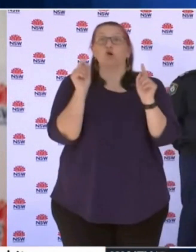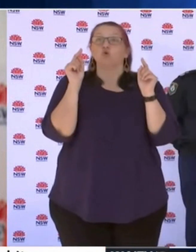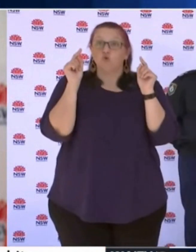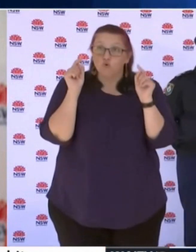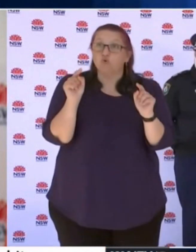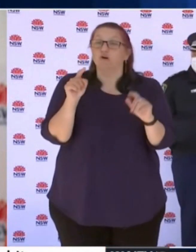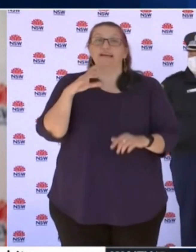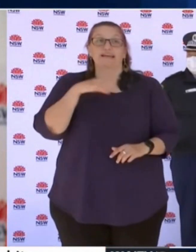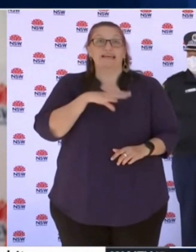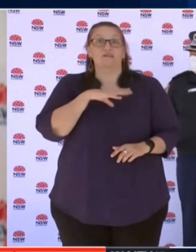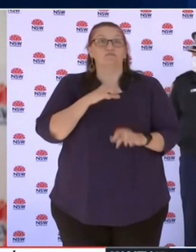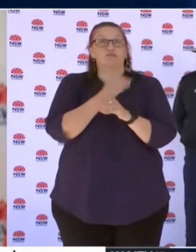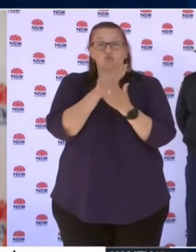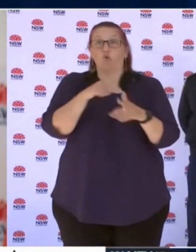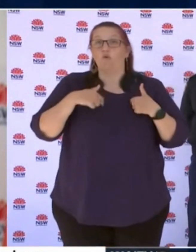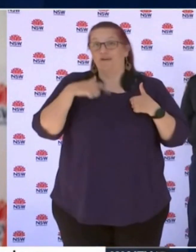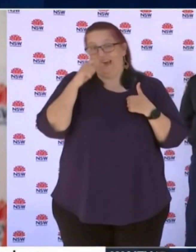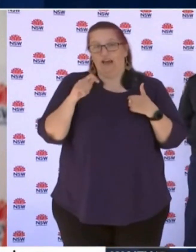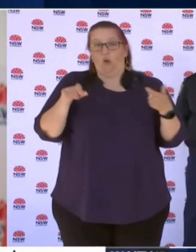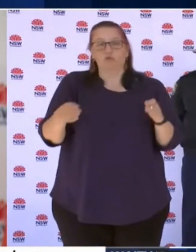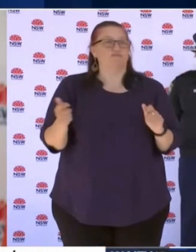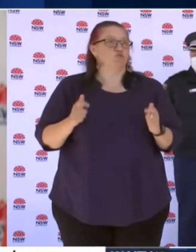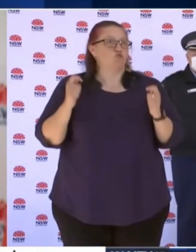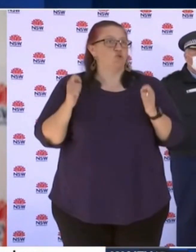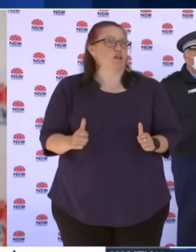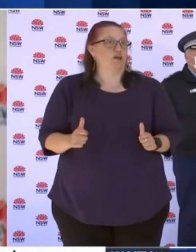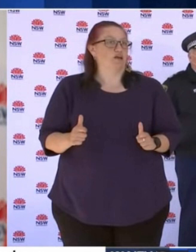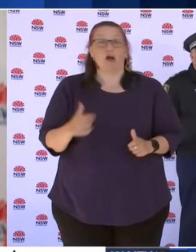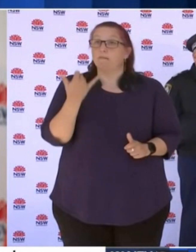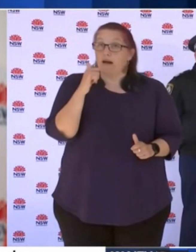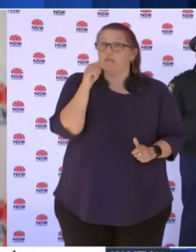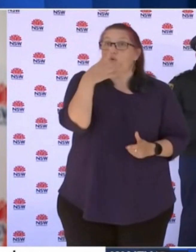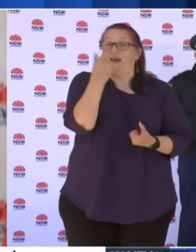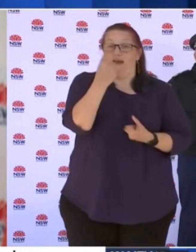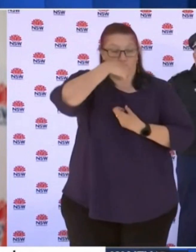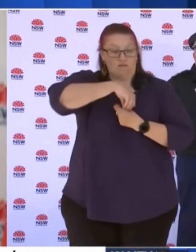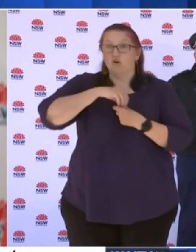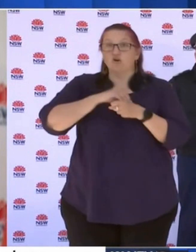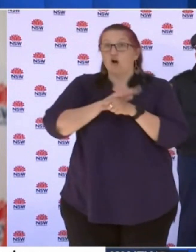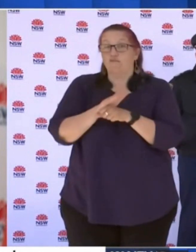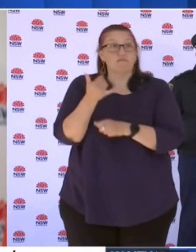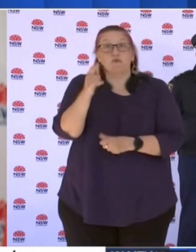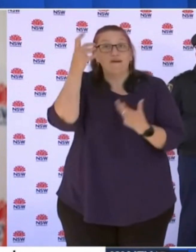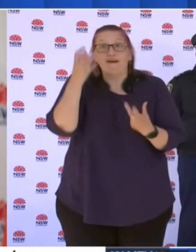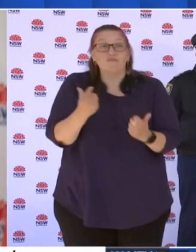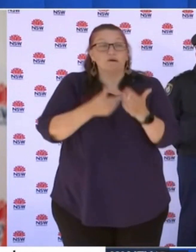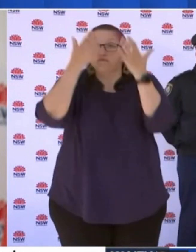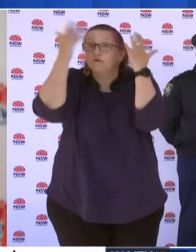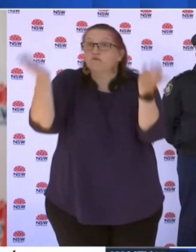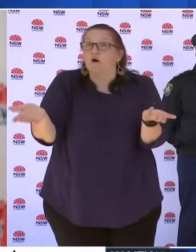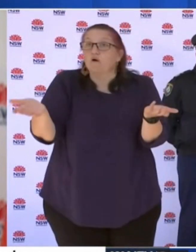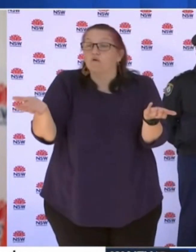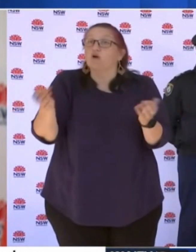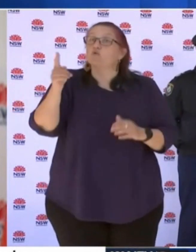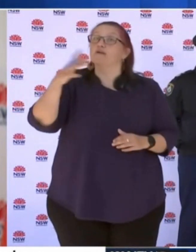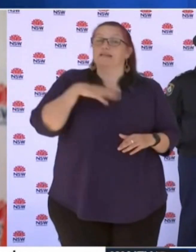unintentionally, not knowing that we do, or we could come into contact with somebody that does. I think all of us have equal responsibility